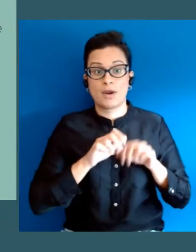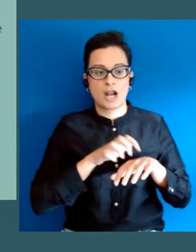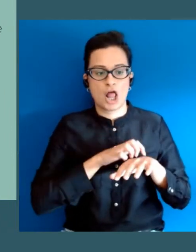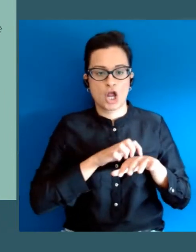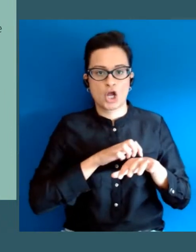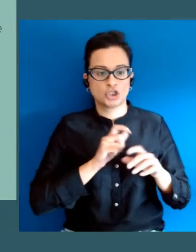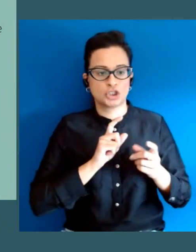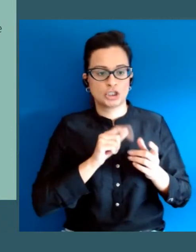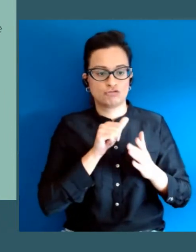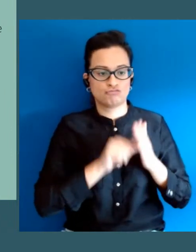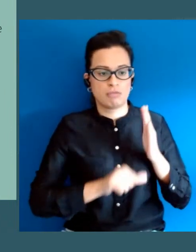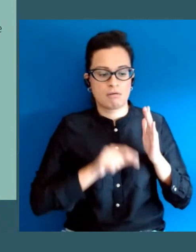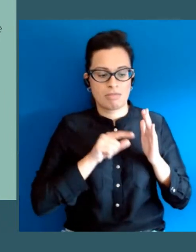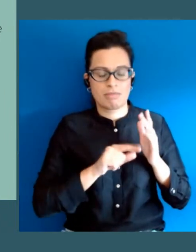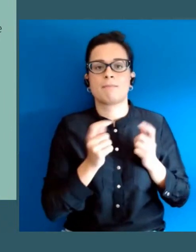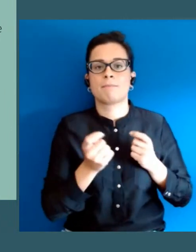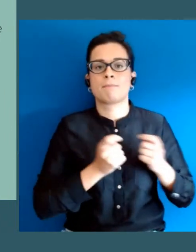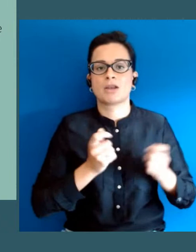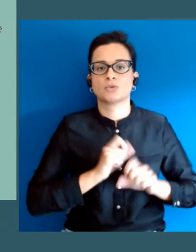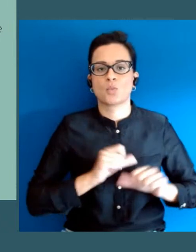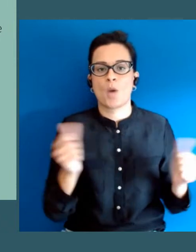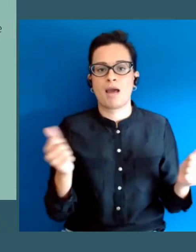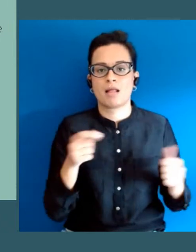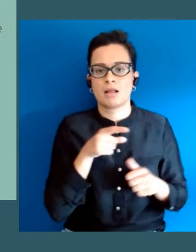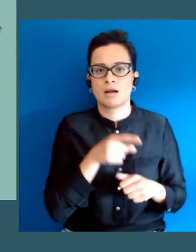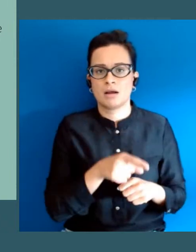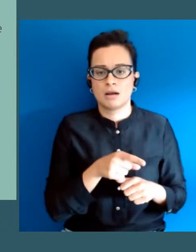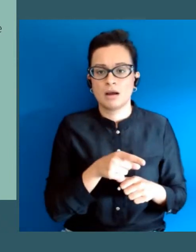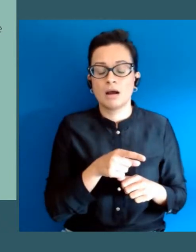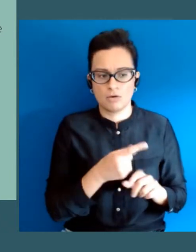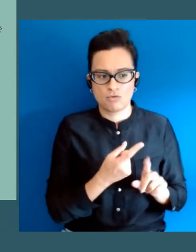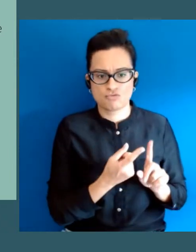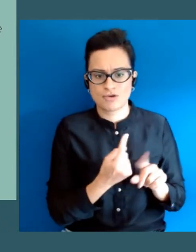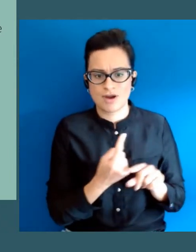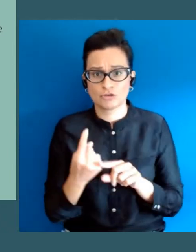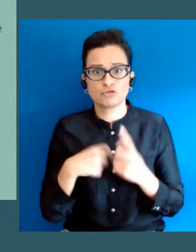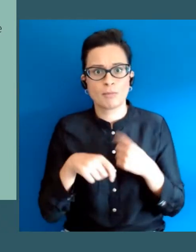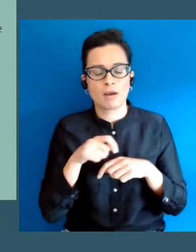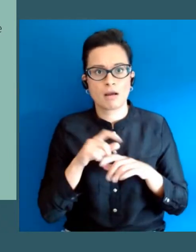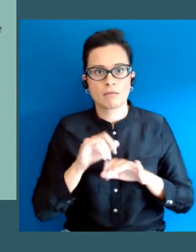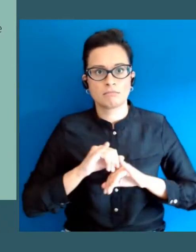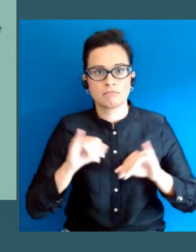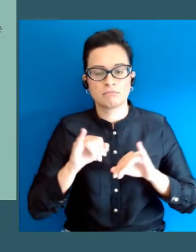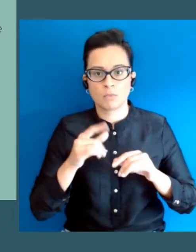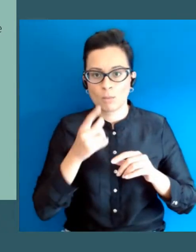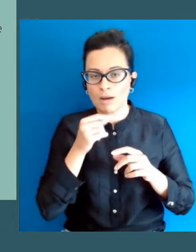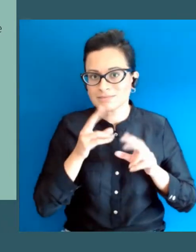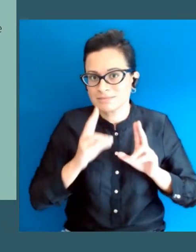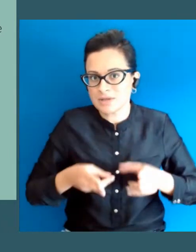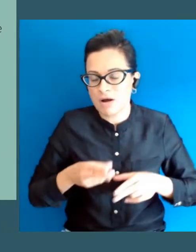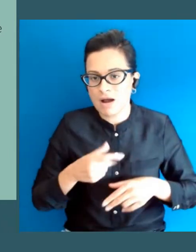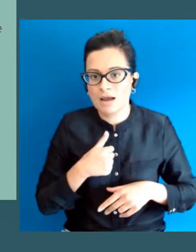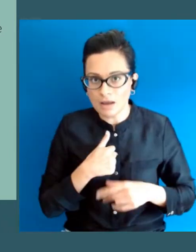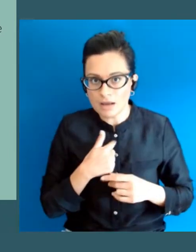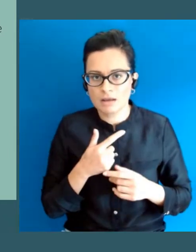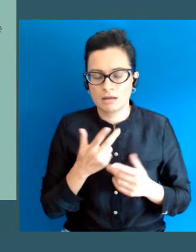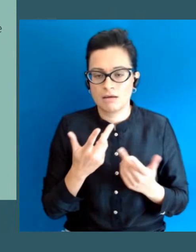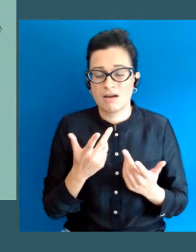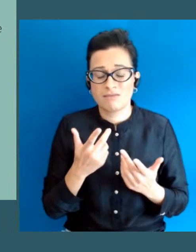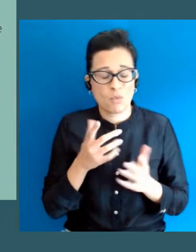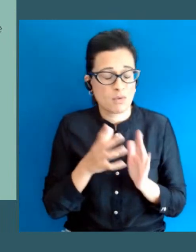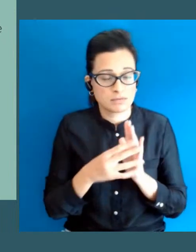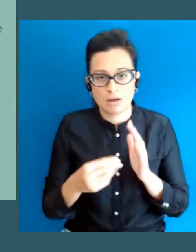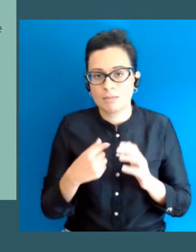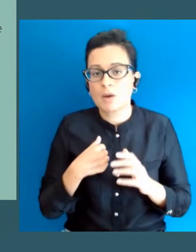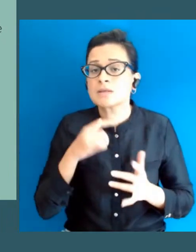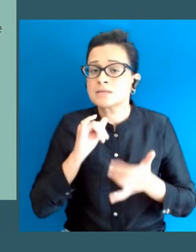disease effectively, and reactions can be life-threatening. However, we also know that with the best will in the world, accidents happen